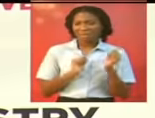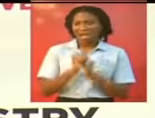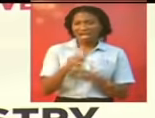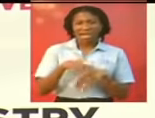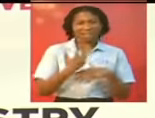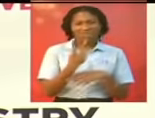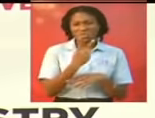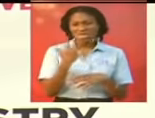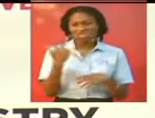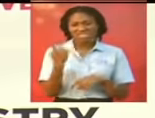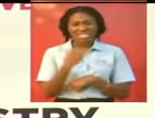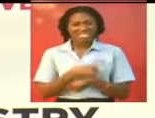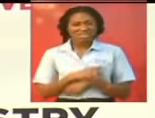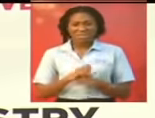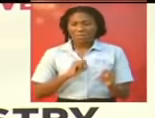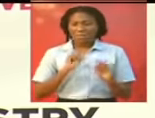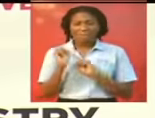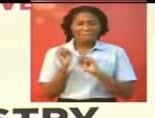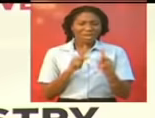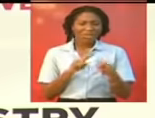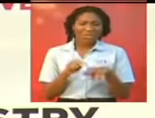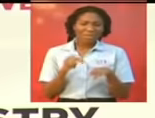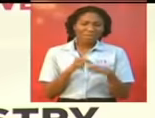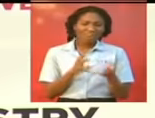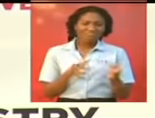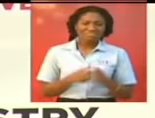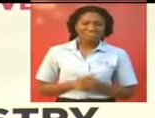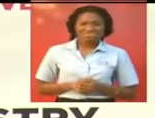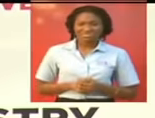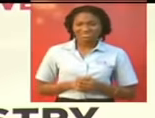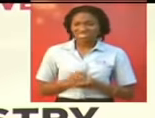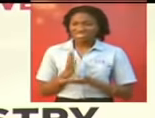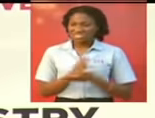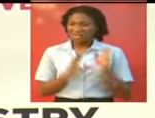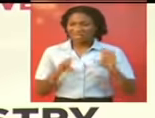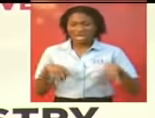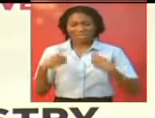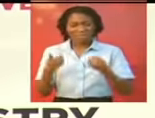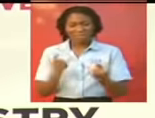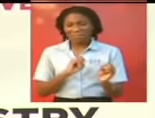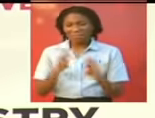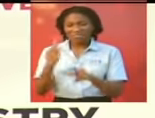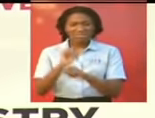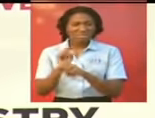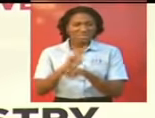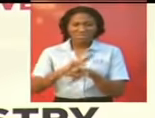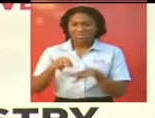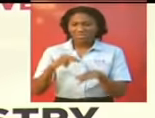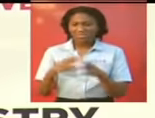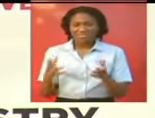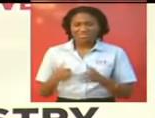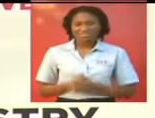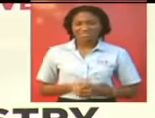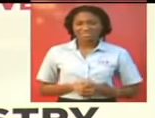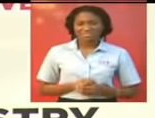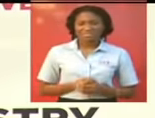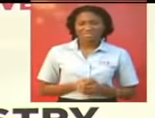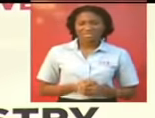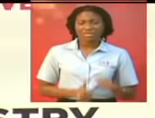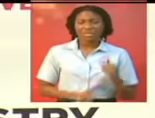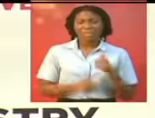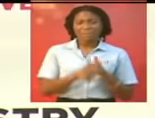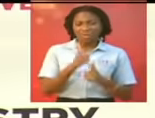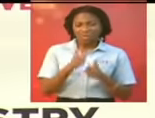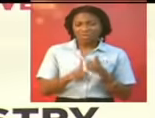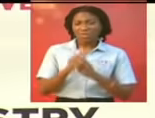way of life right after. And some people can continue working even the day after. So the side effect profile has been very good for both